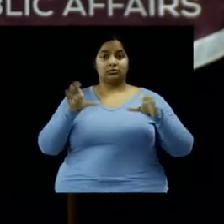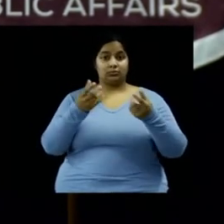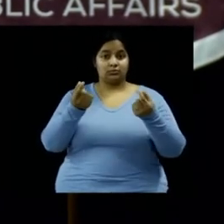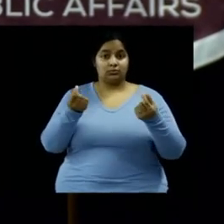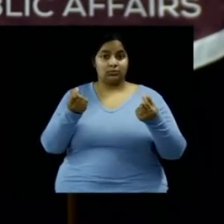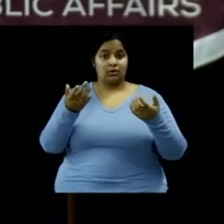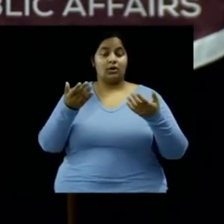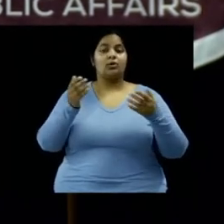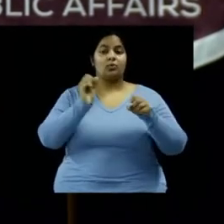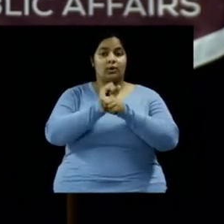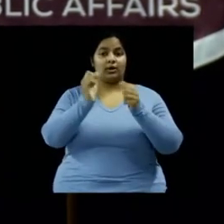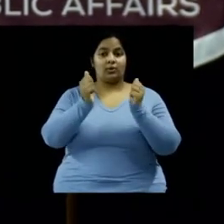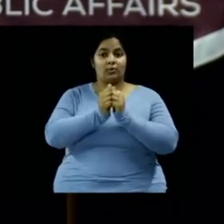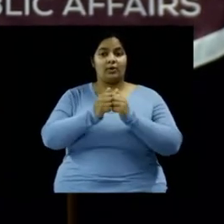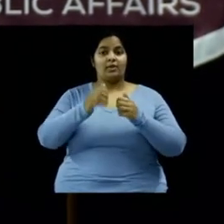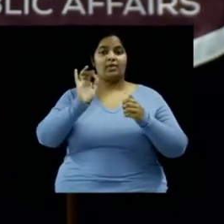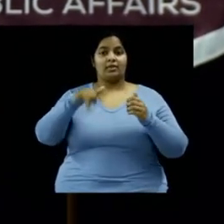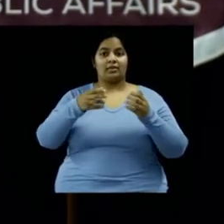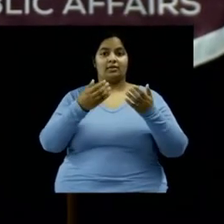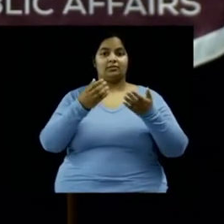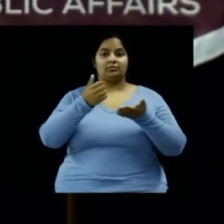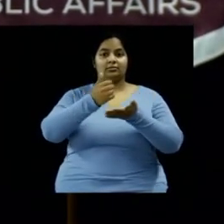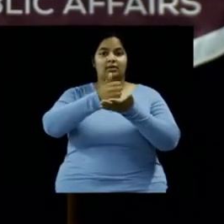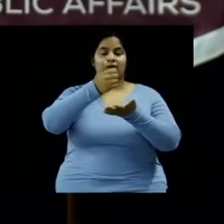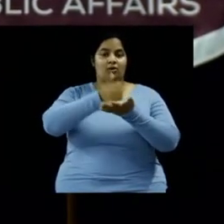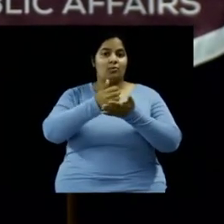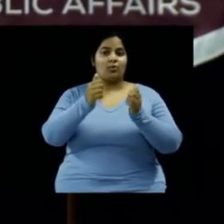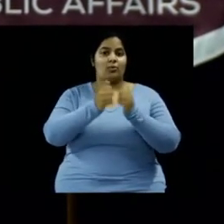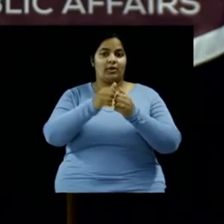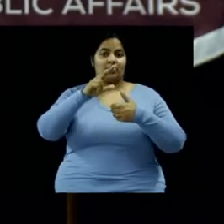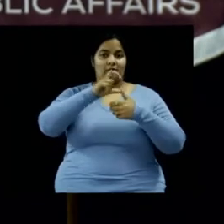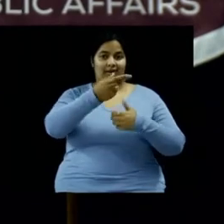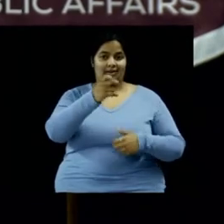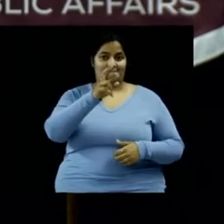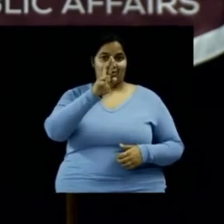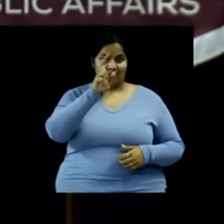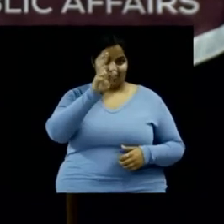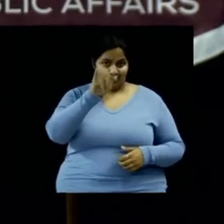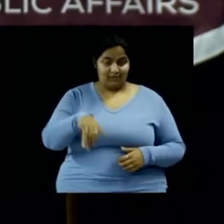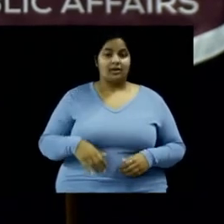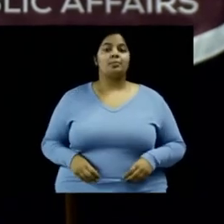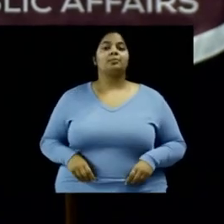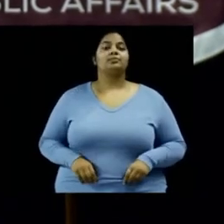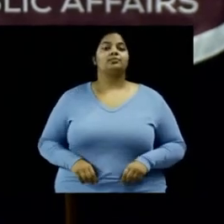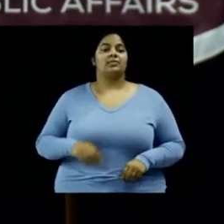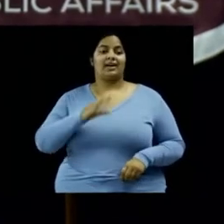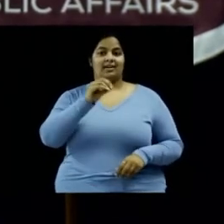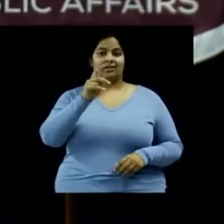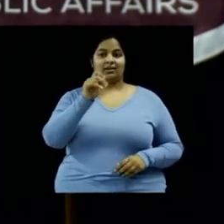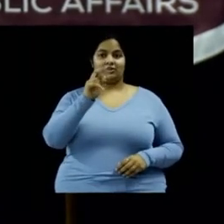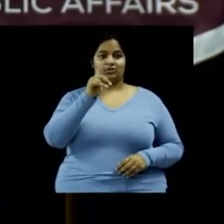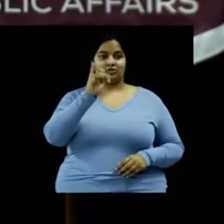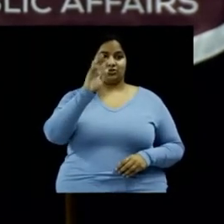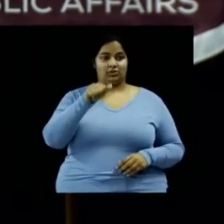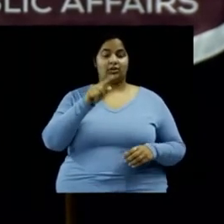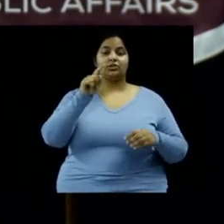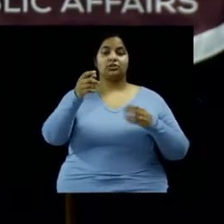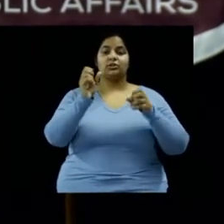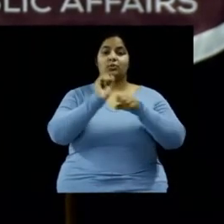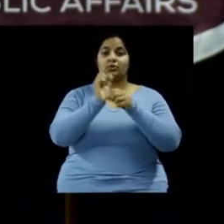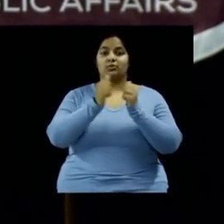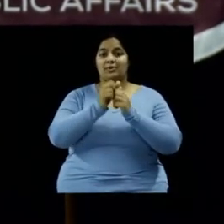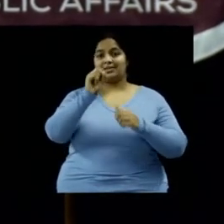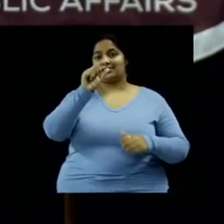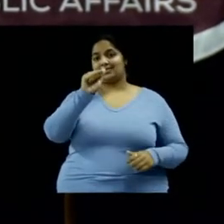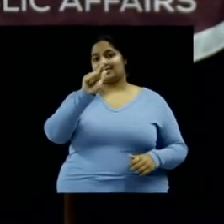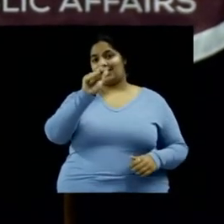relief effort during and after Hurricane Harvey and Katrina, feeding the homeless at the Salvation Army,